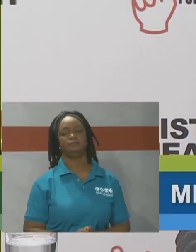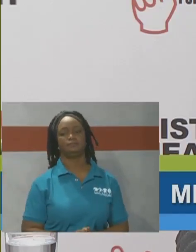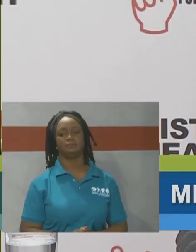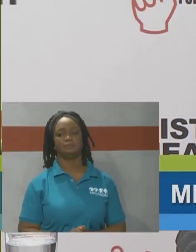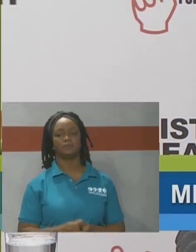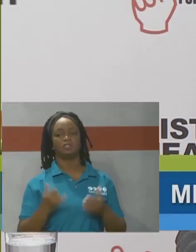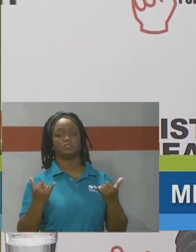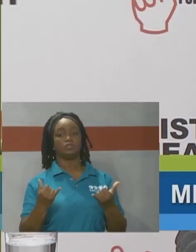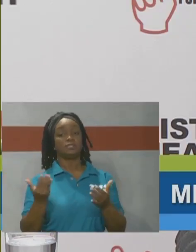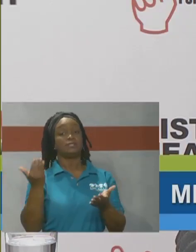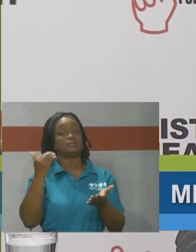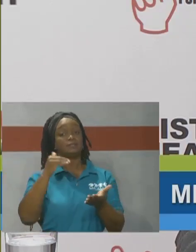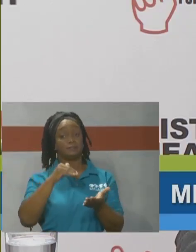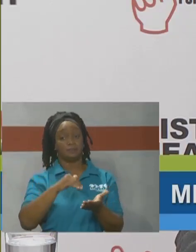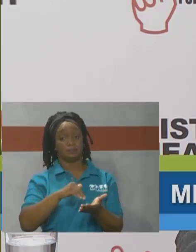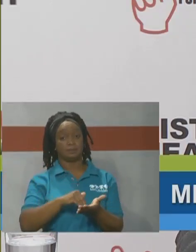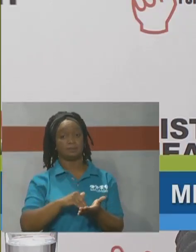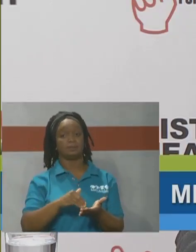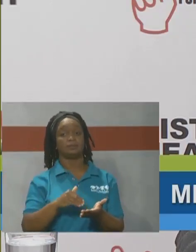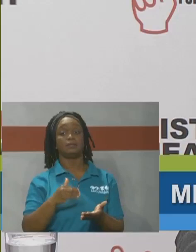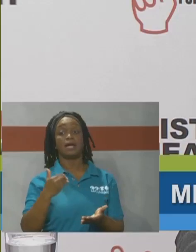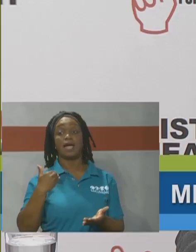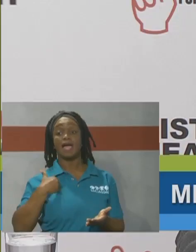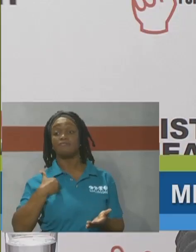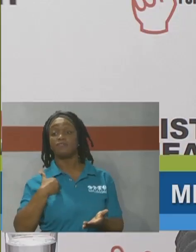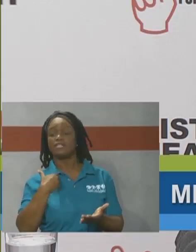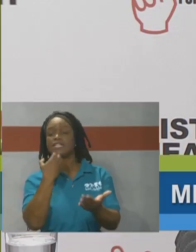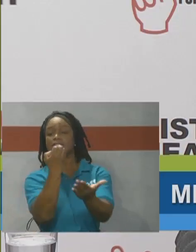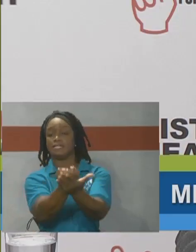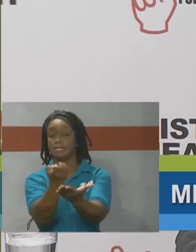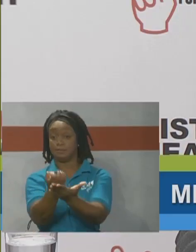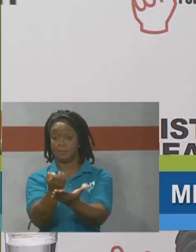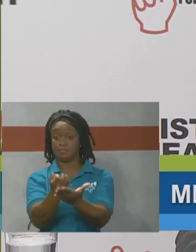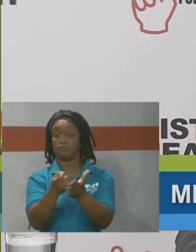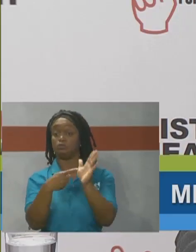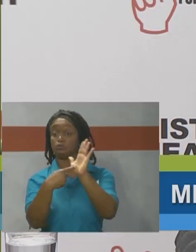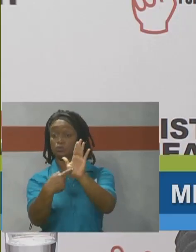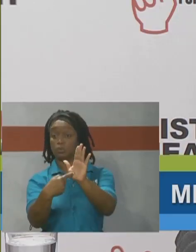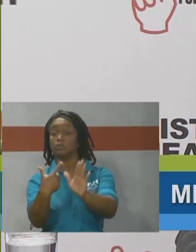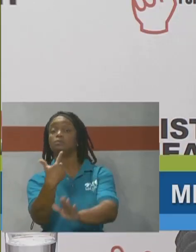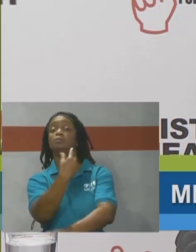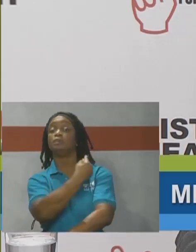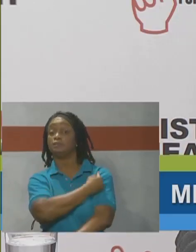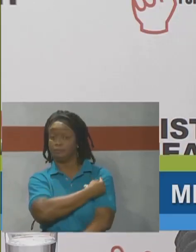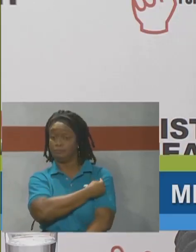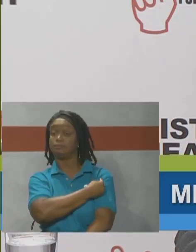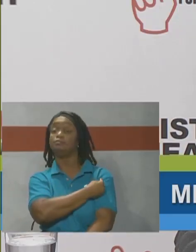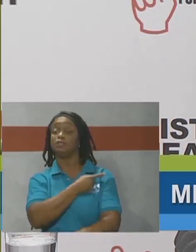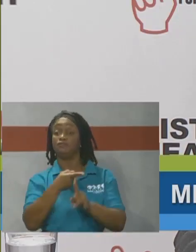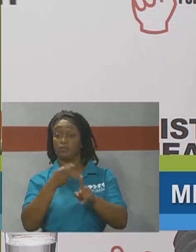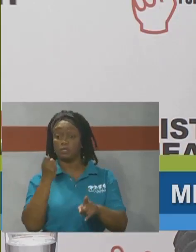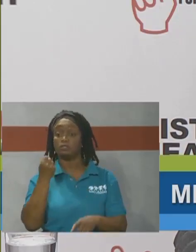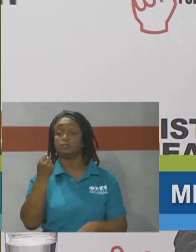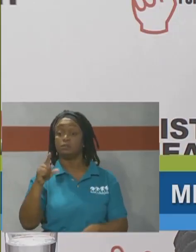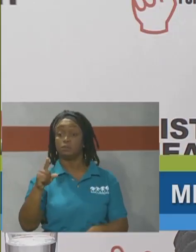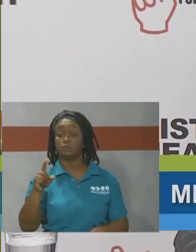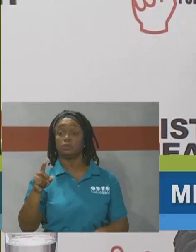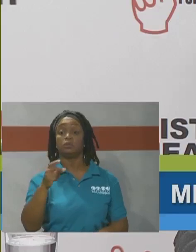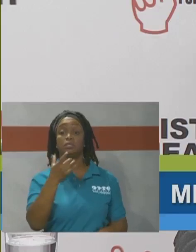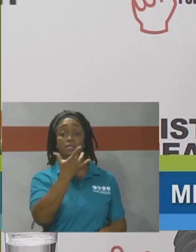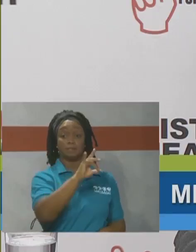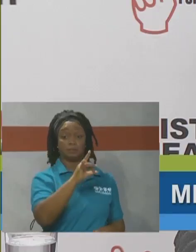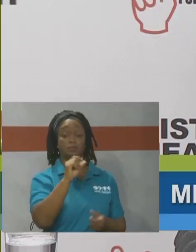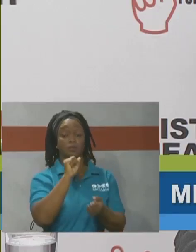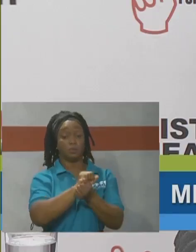again, clinical data that shows that vaccinations in that 12 to 18 age group works.